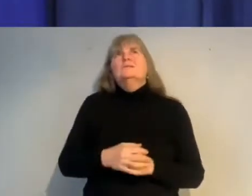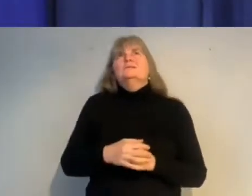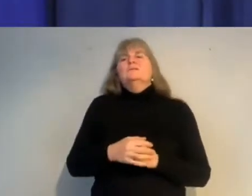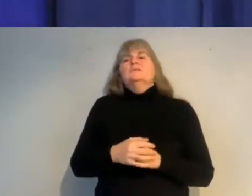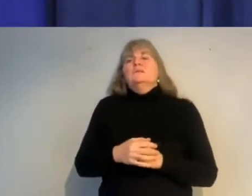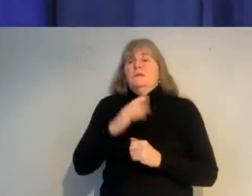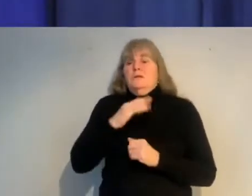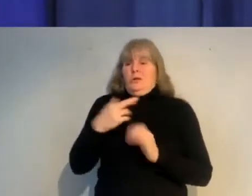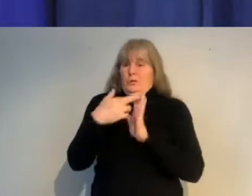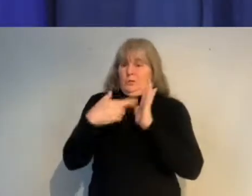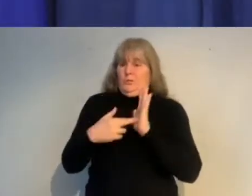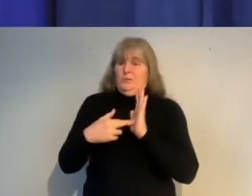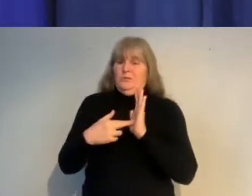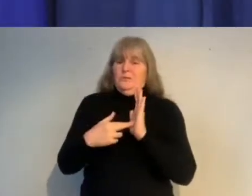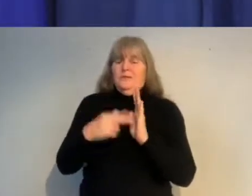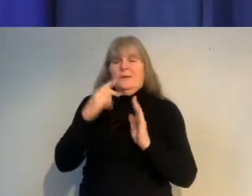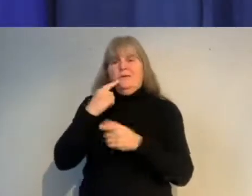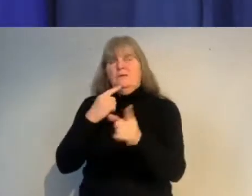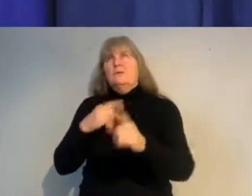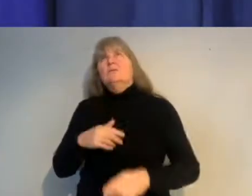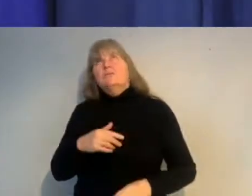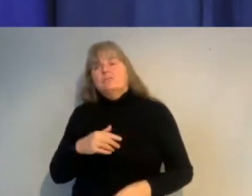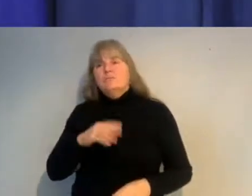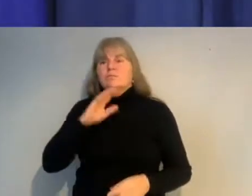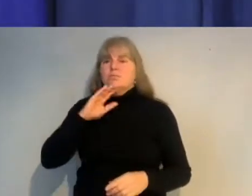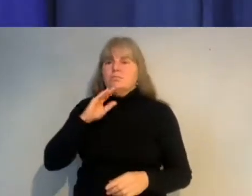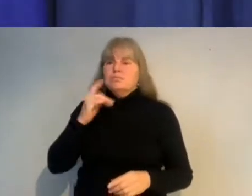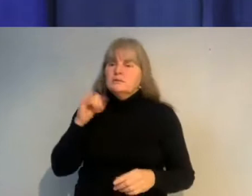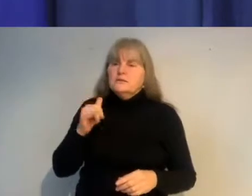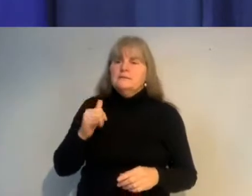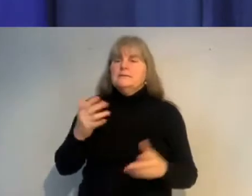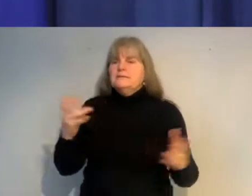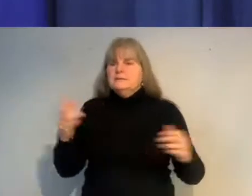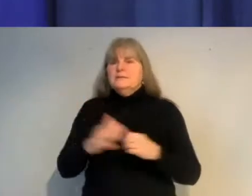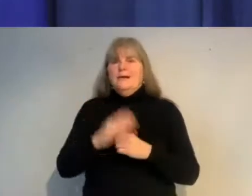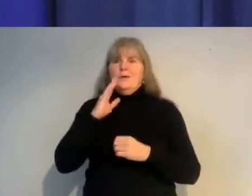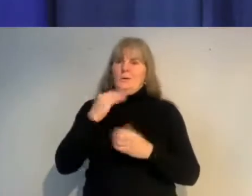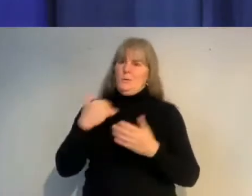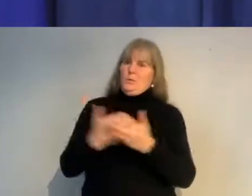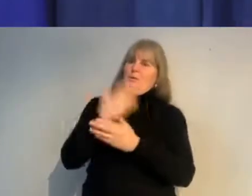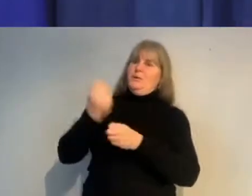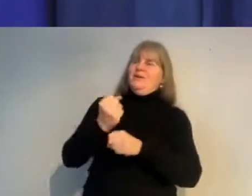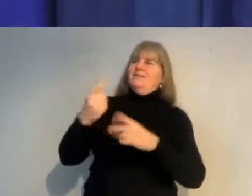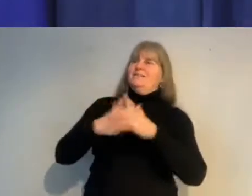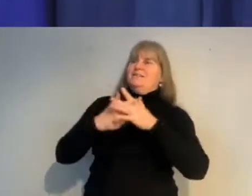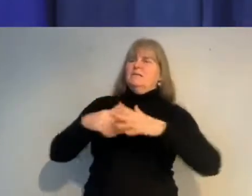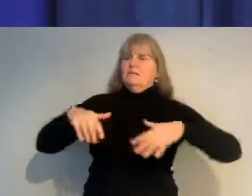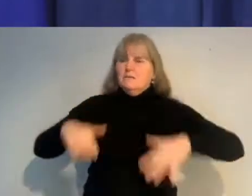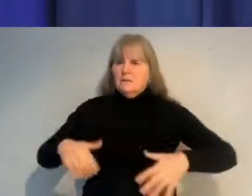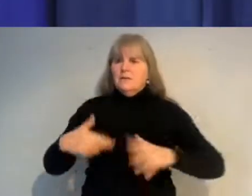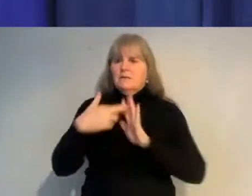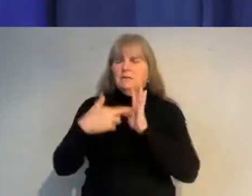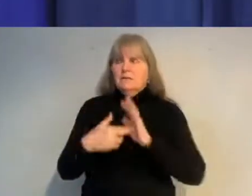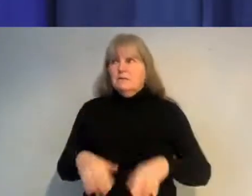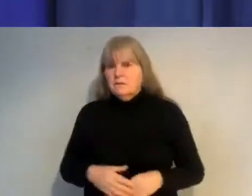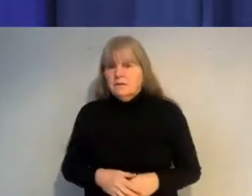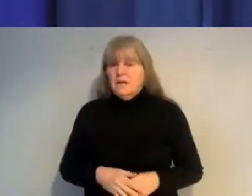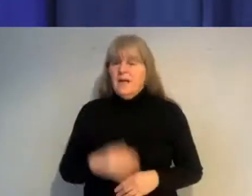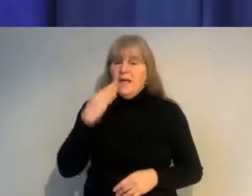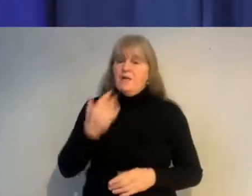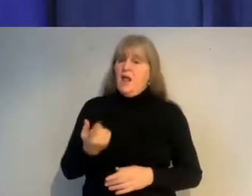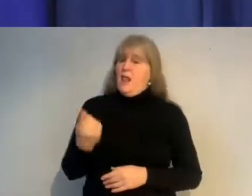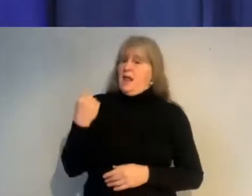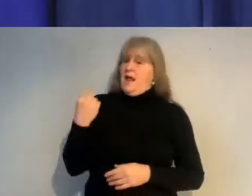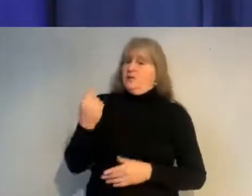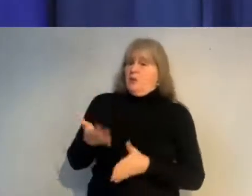are not welcome news for everyone, especially as we start a new year. If you asked me a year ago if we were going to be in this